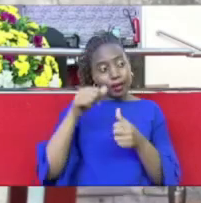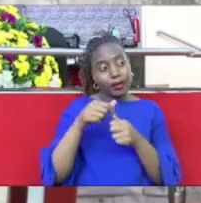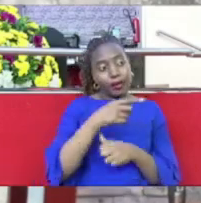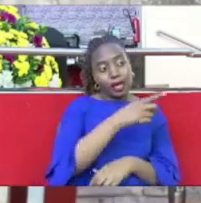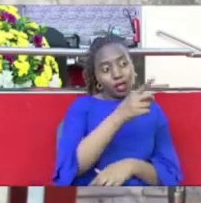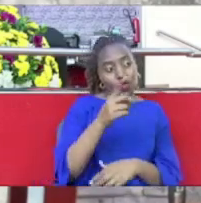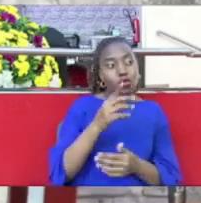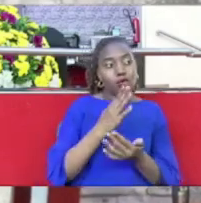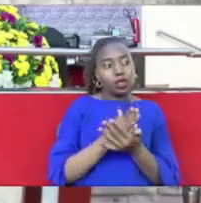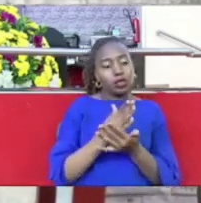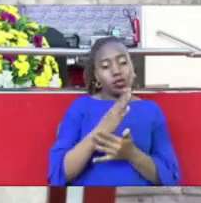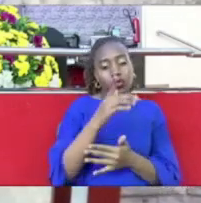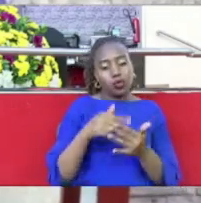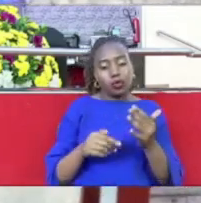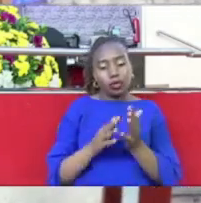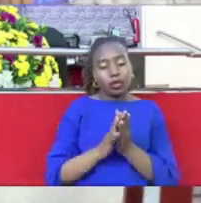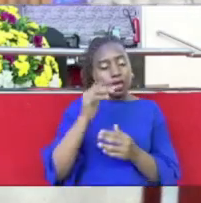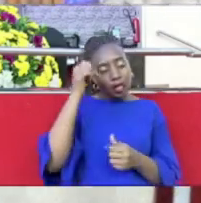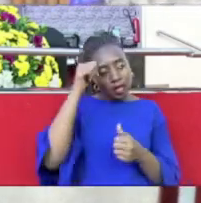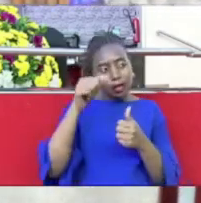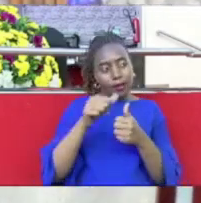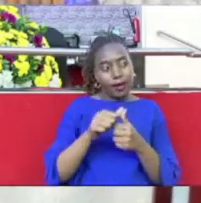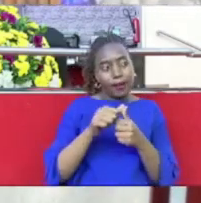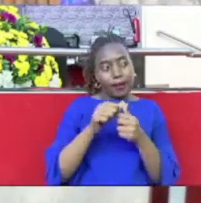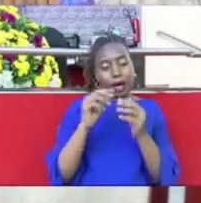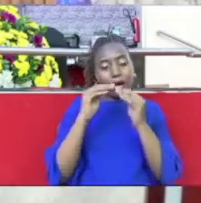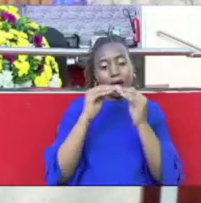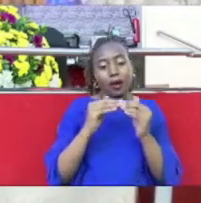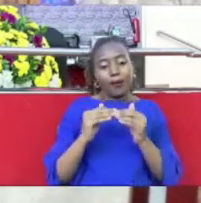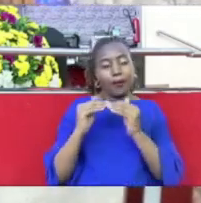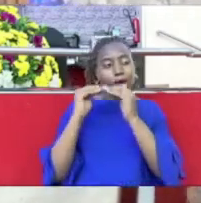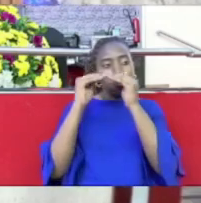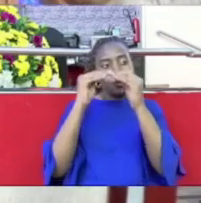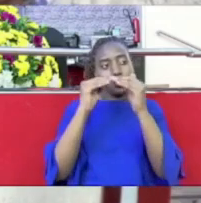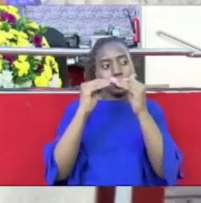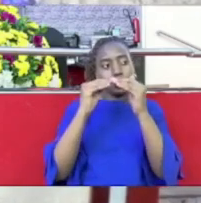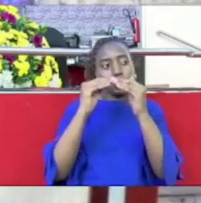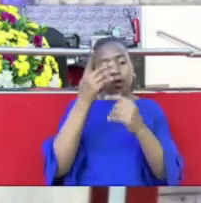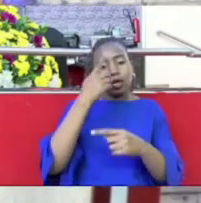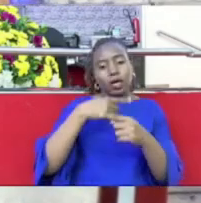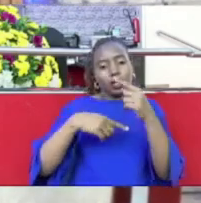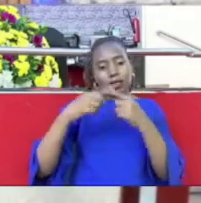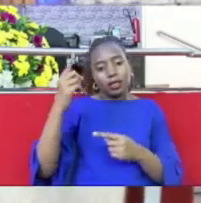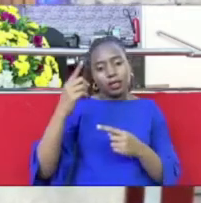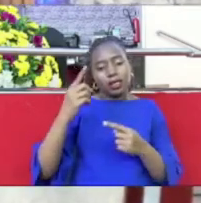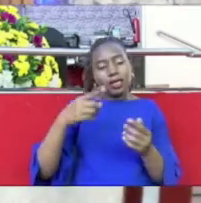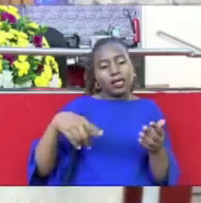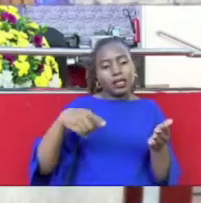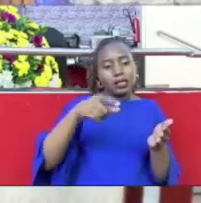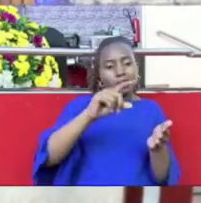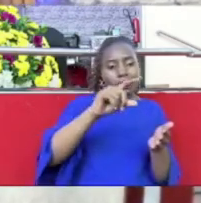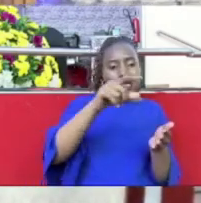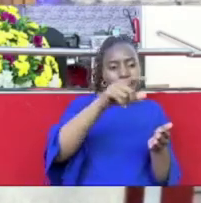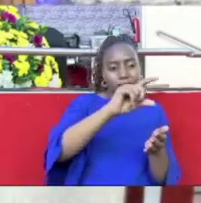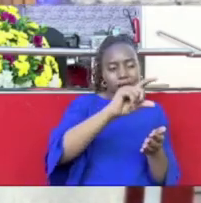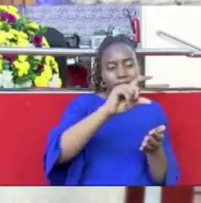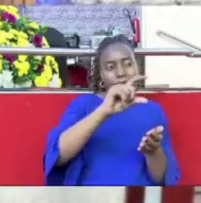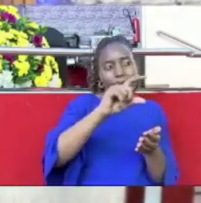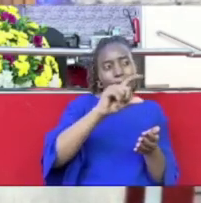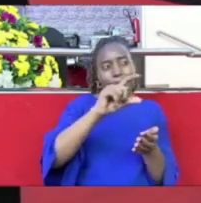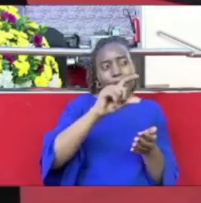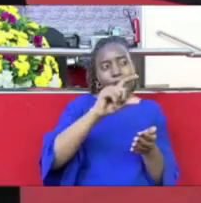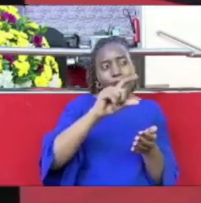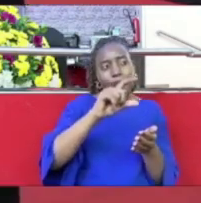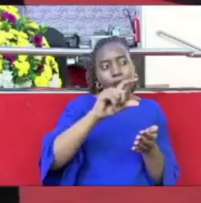nikukumbushe. Remember. Kumbuka. Promotion, breakthrough, increase, kupandishwa cheo, upenyo, kuongezeka, are